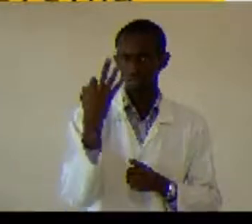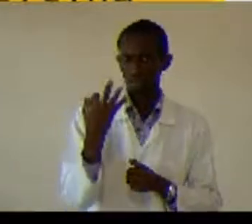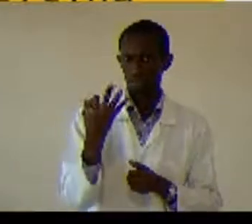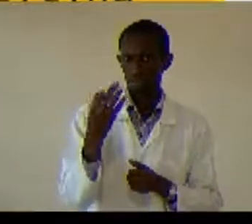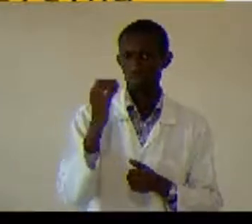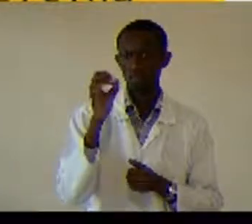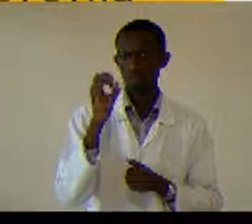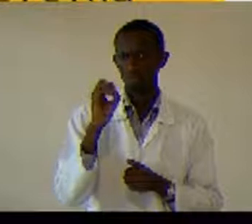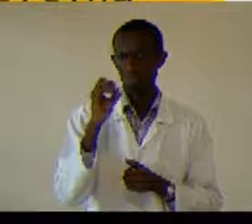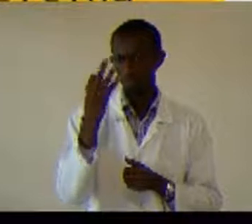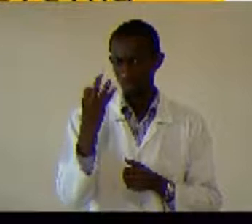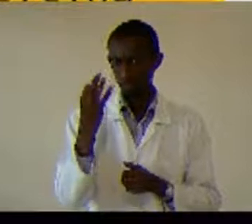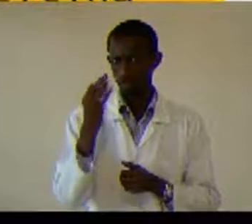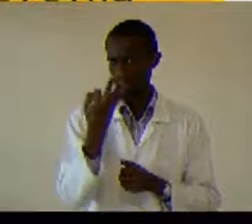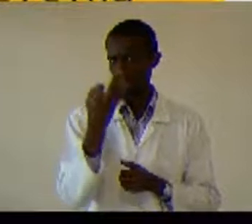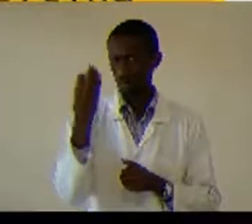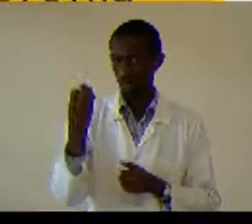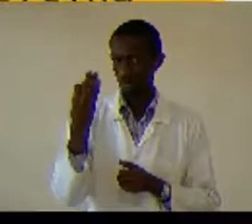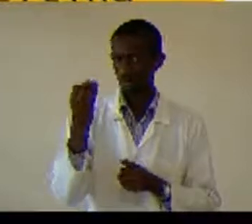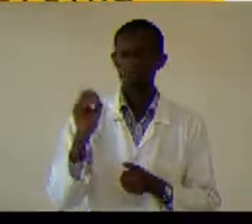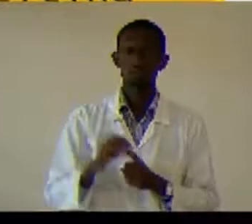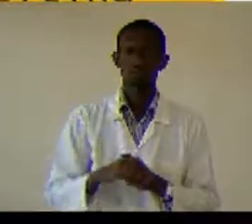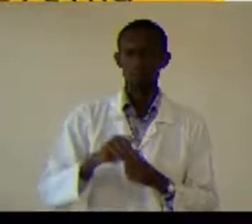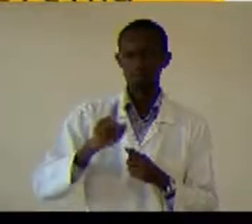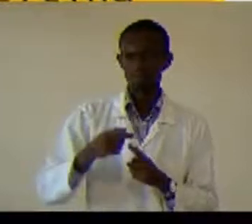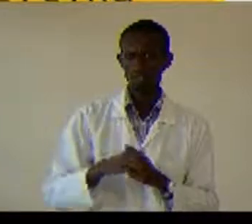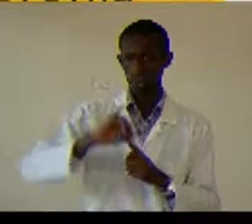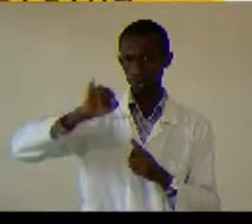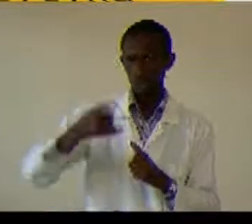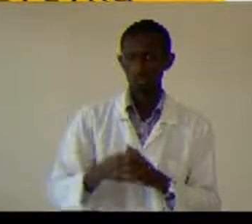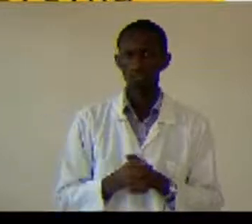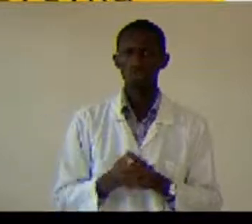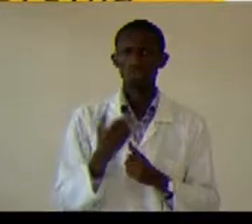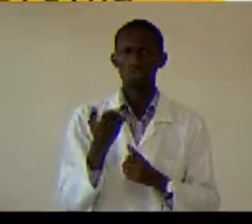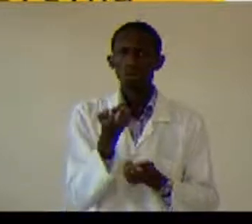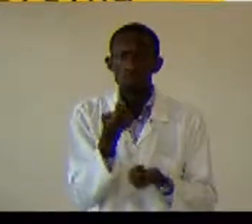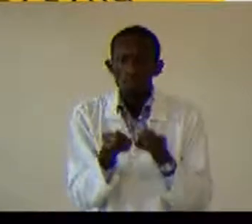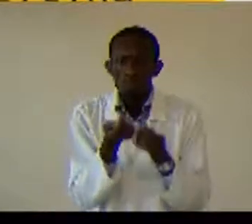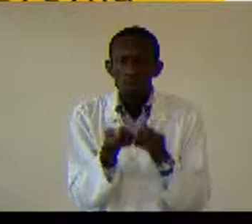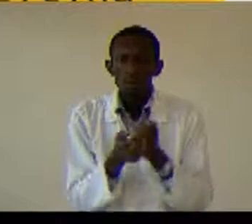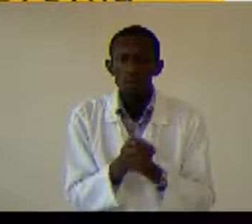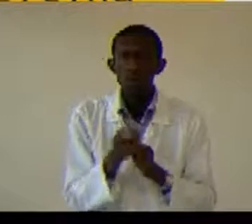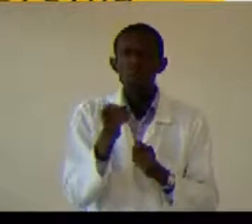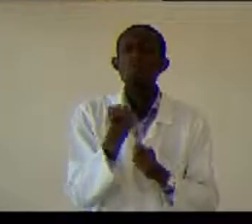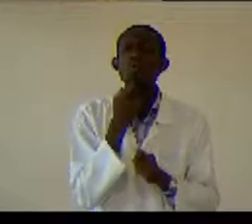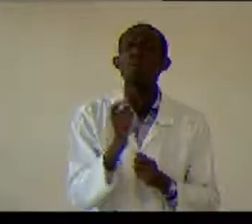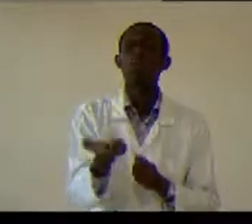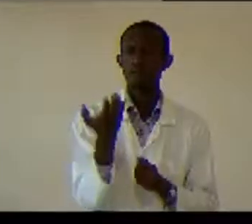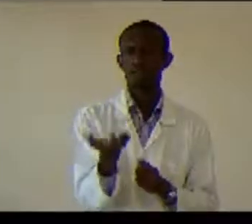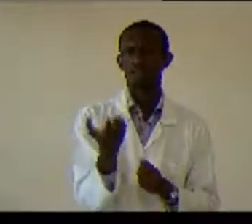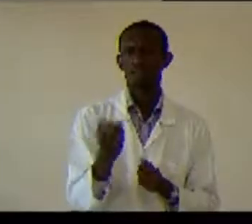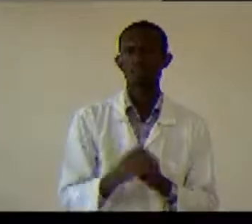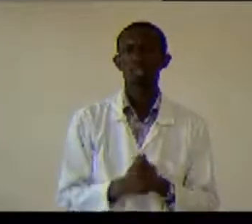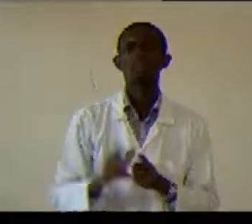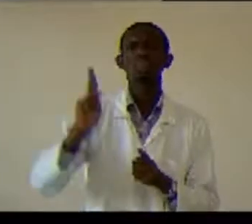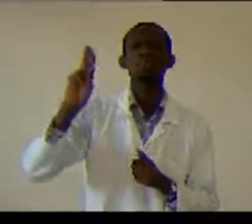330,000 joules of heat are required to melt how many kilograms of ice? 1 kilogram of